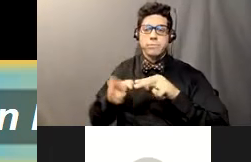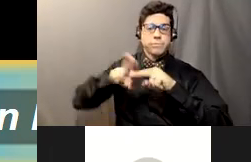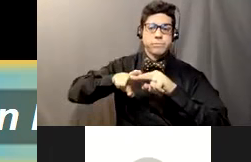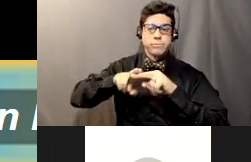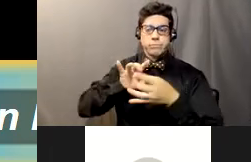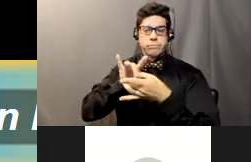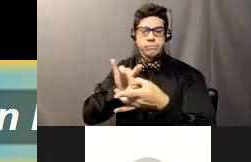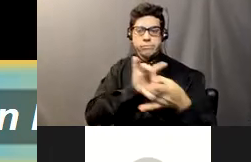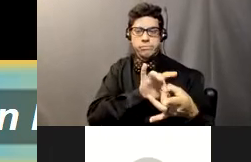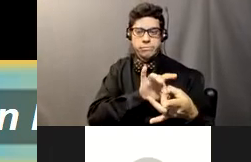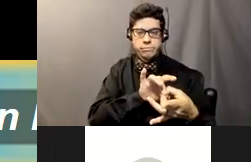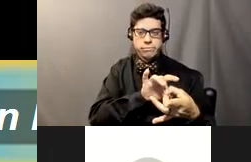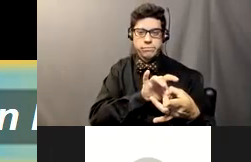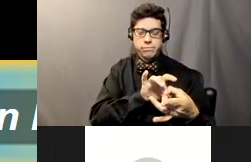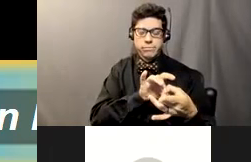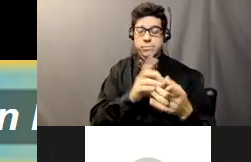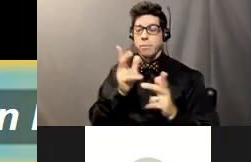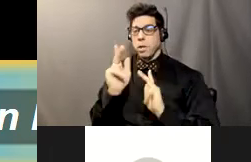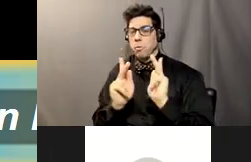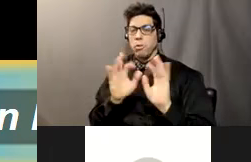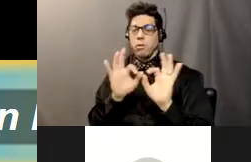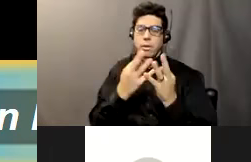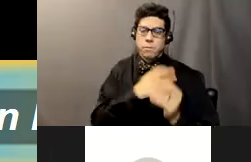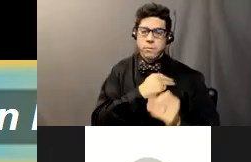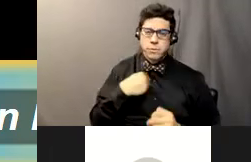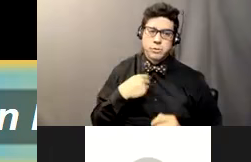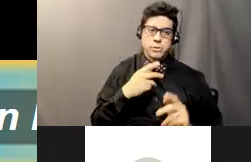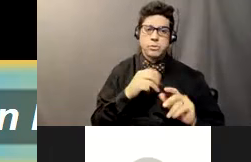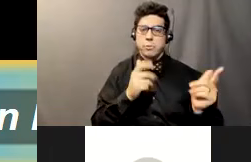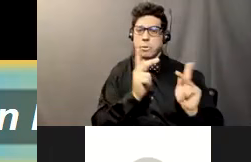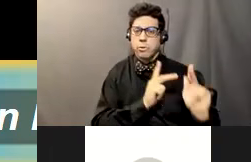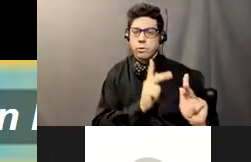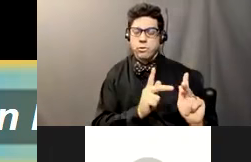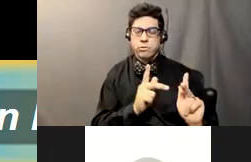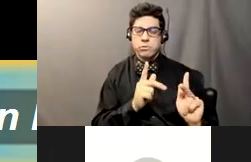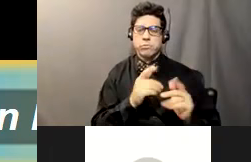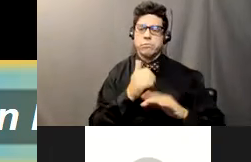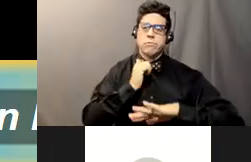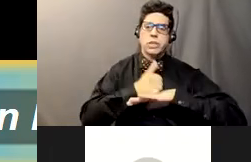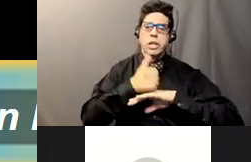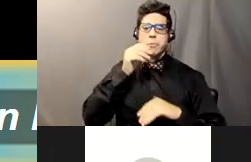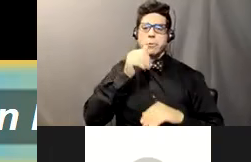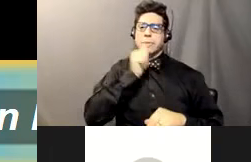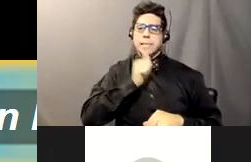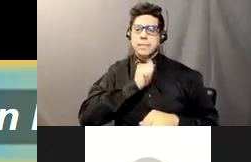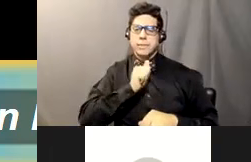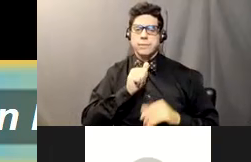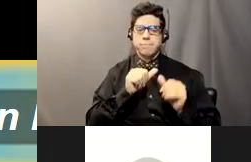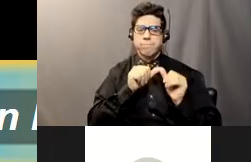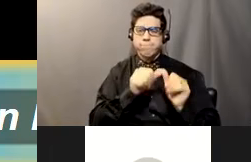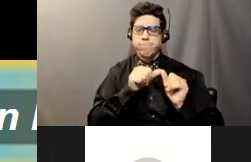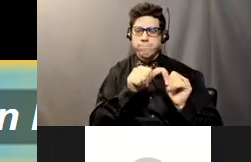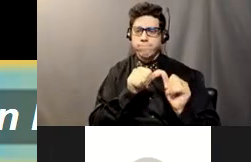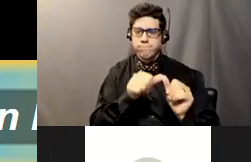connectedness between people, family members, and community, increase resiliency and help seeking. To address the strategy